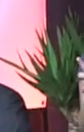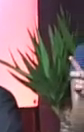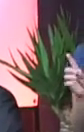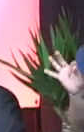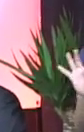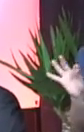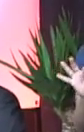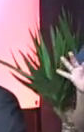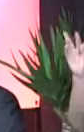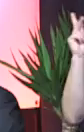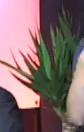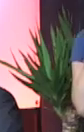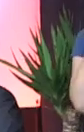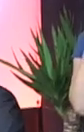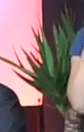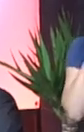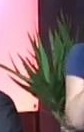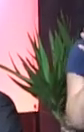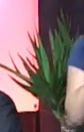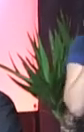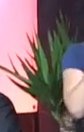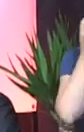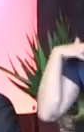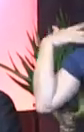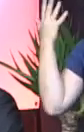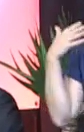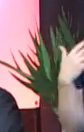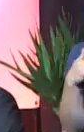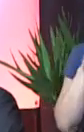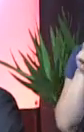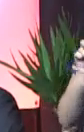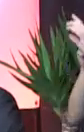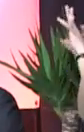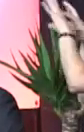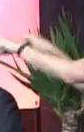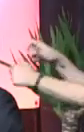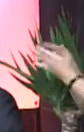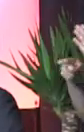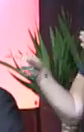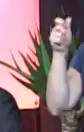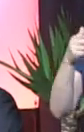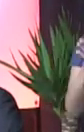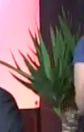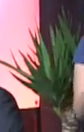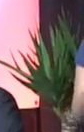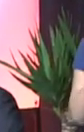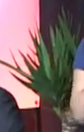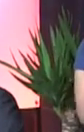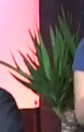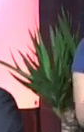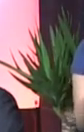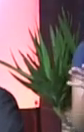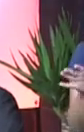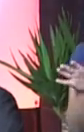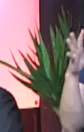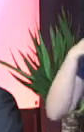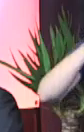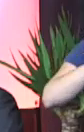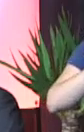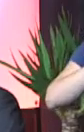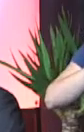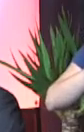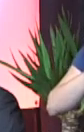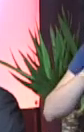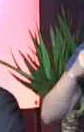not, that's not going to capture sort of all that this panel has that they can share with you. So I want you to, I think the slide is up